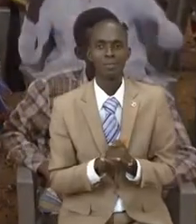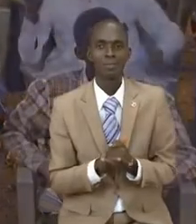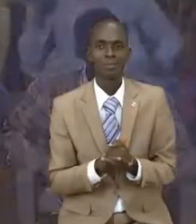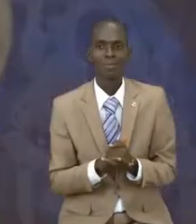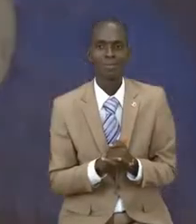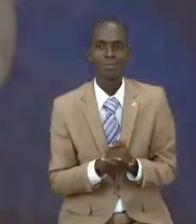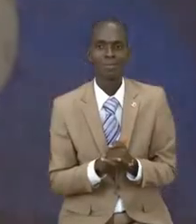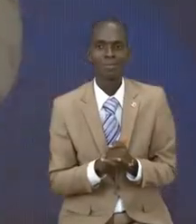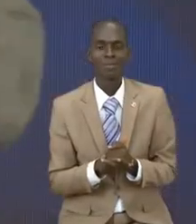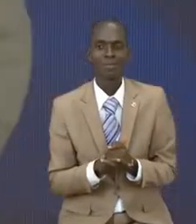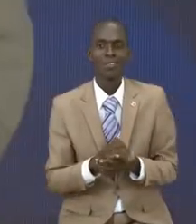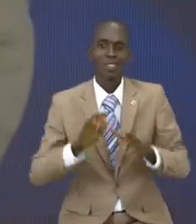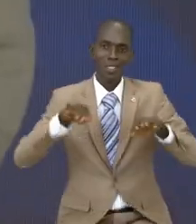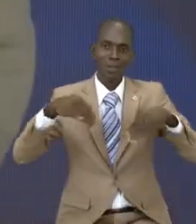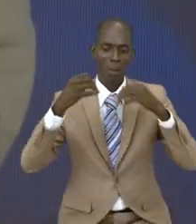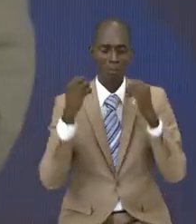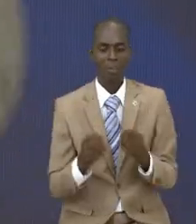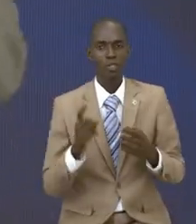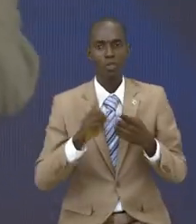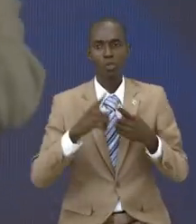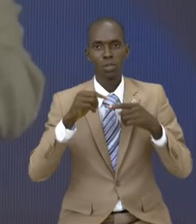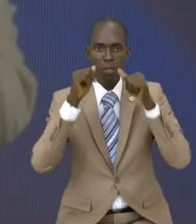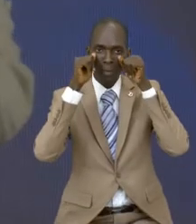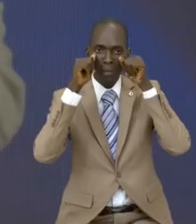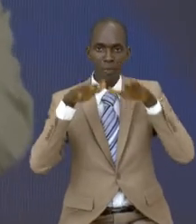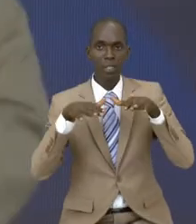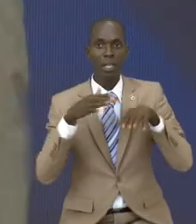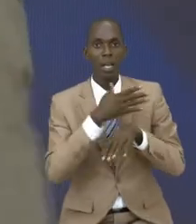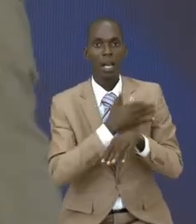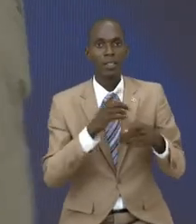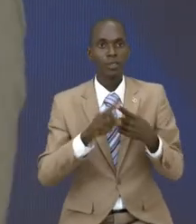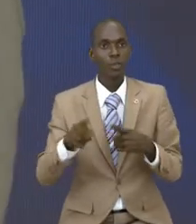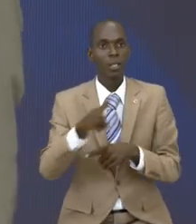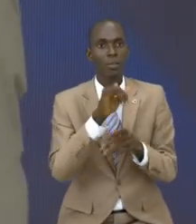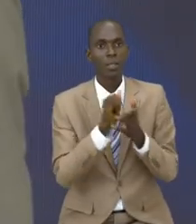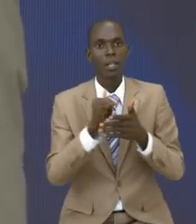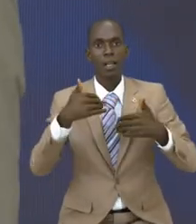He giveth power to the faint. And to them that